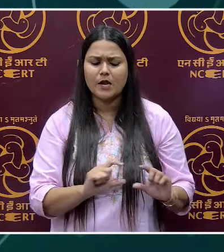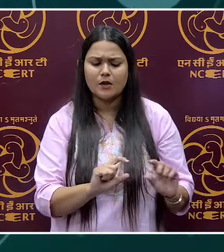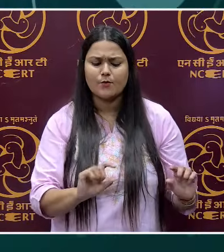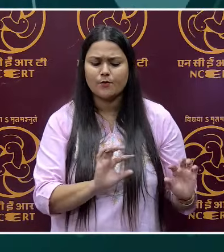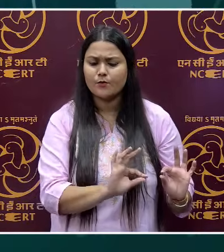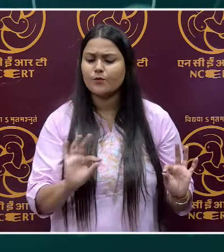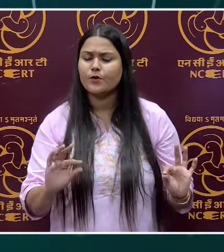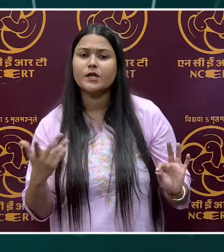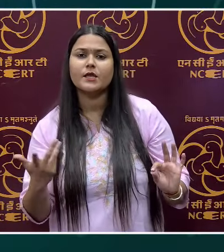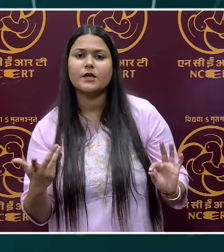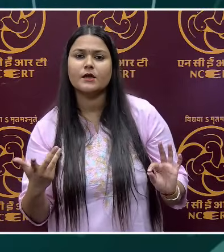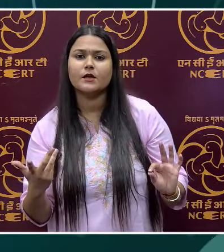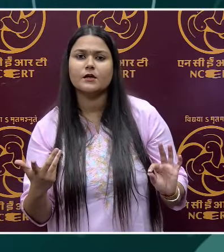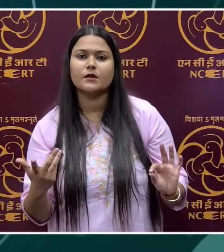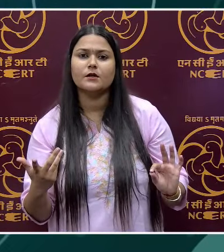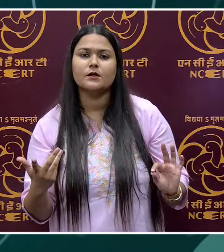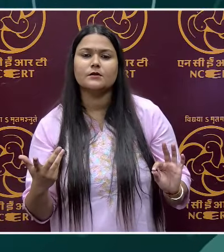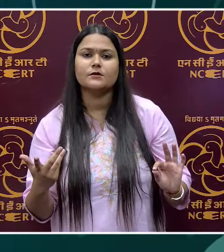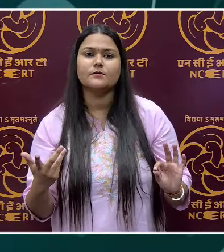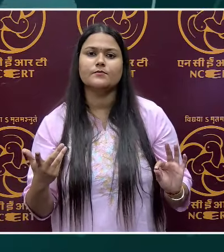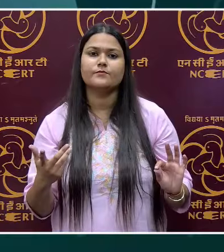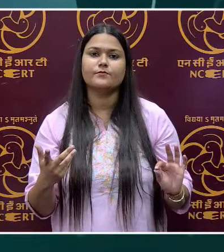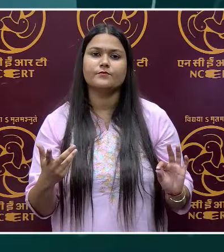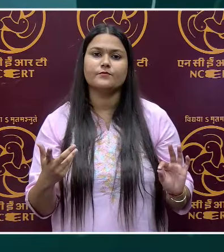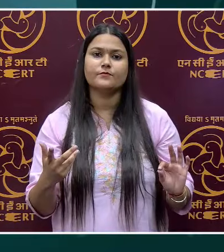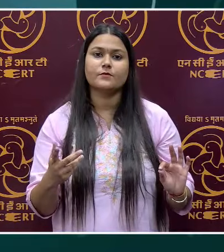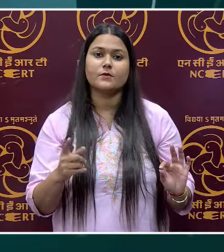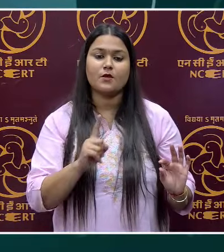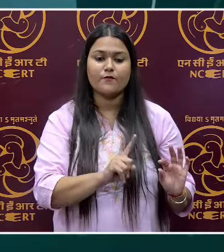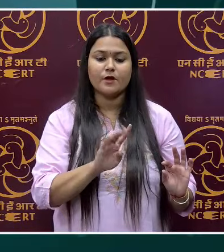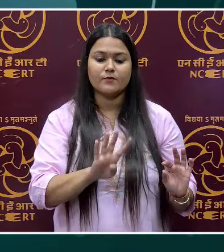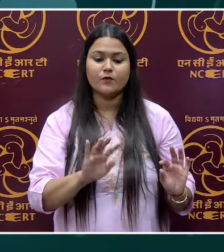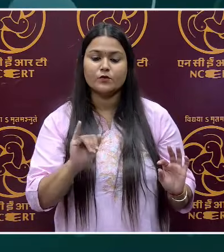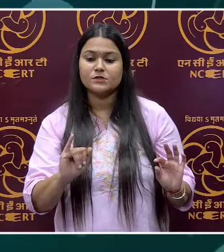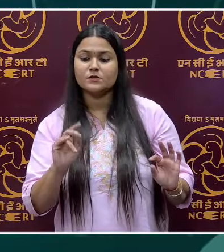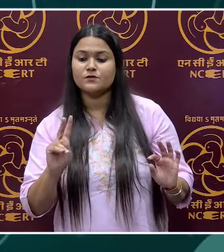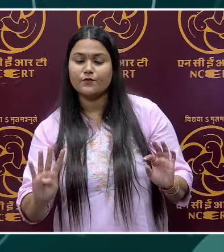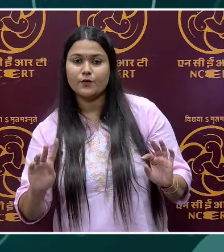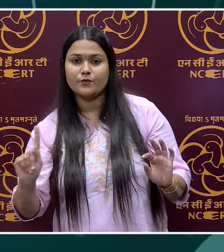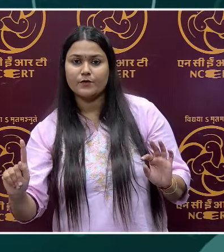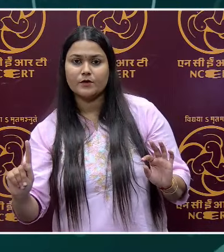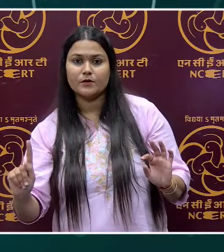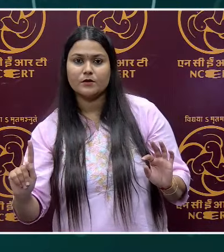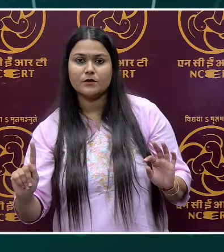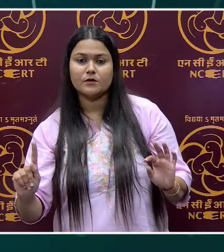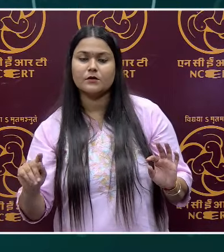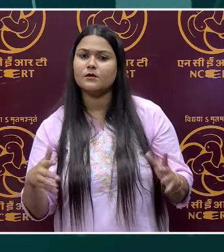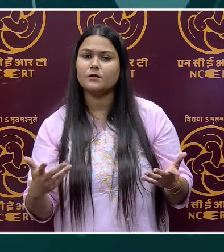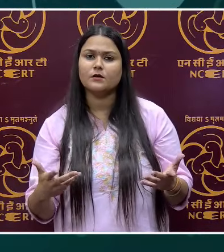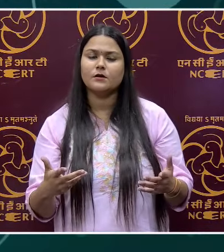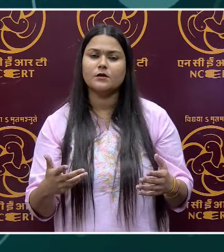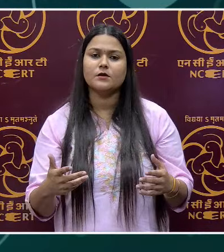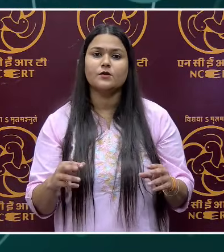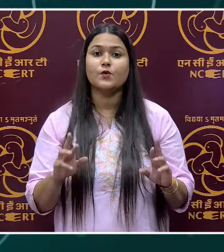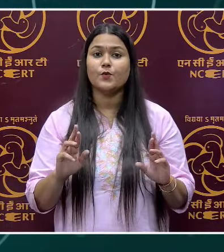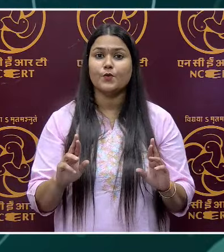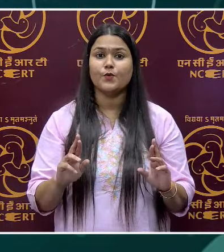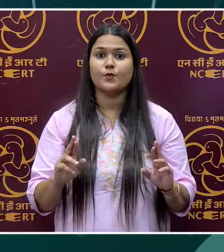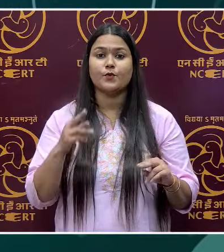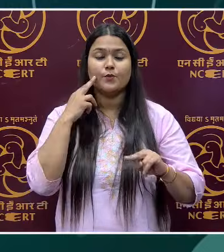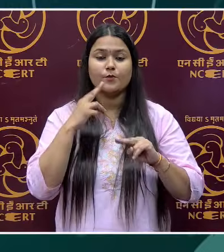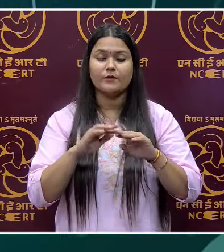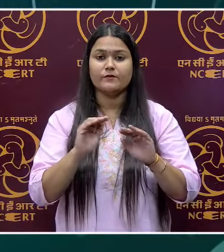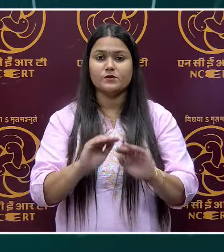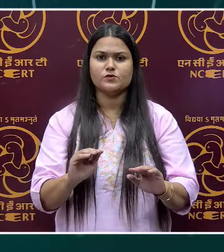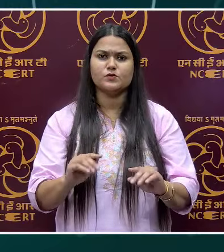the Pascal's triangle? Fourth row, this one is 1 4 6 4 1. It is 1 4 6 4 1. Suppose you a student